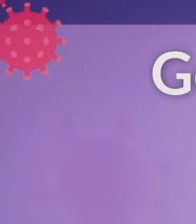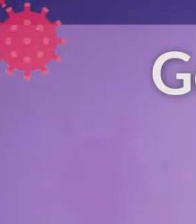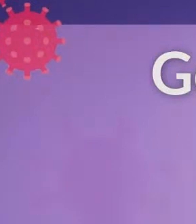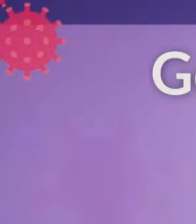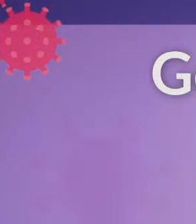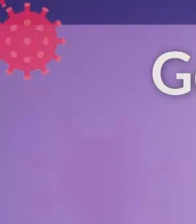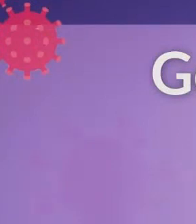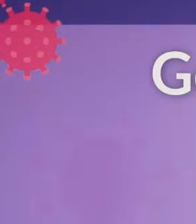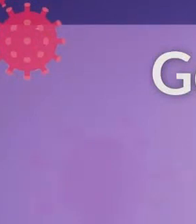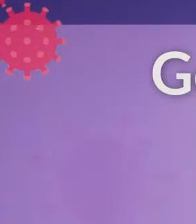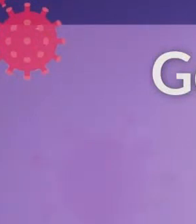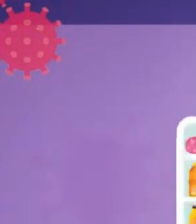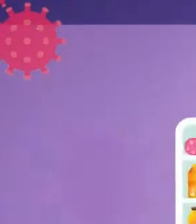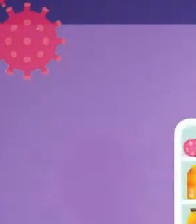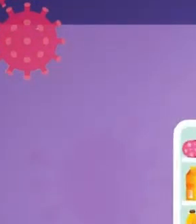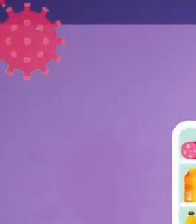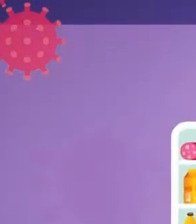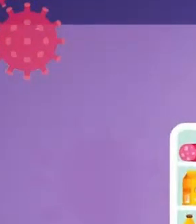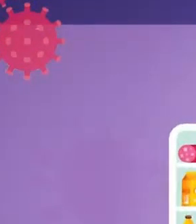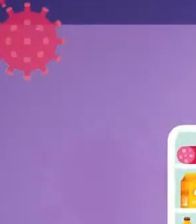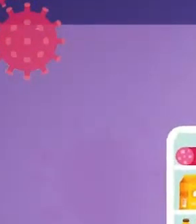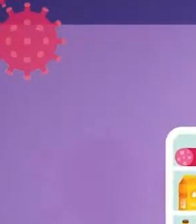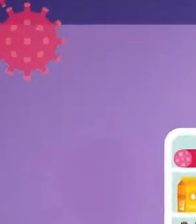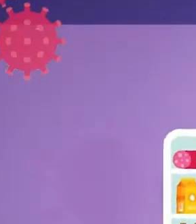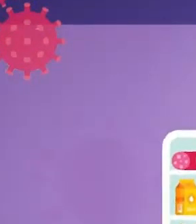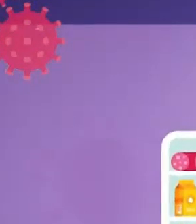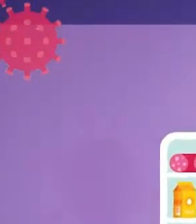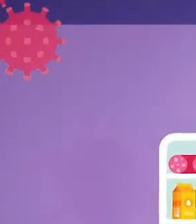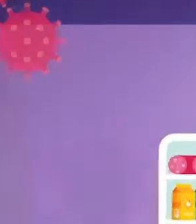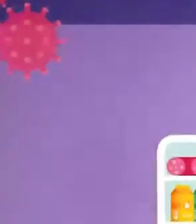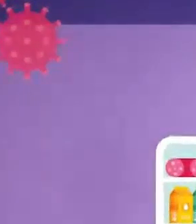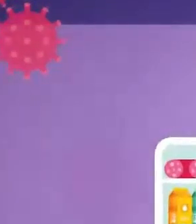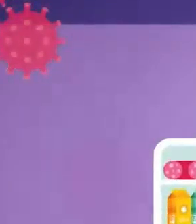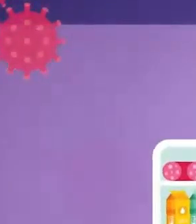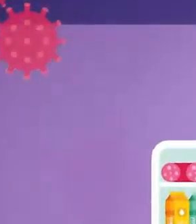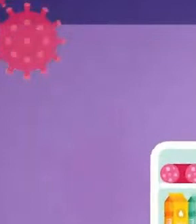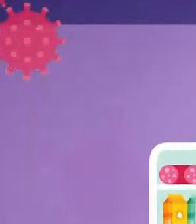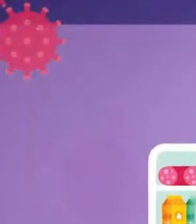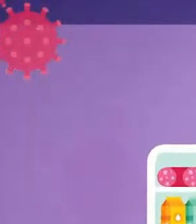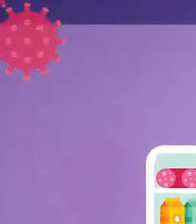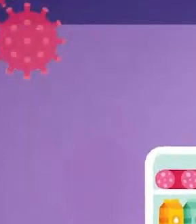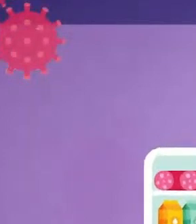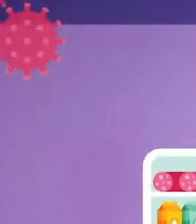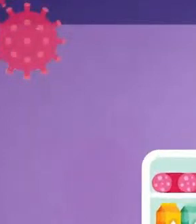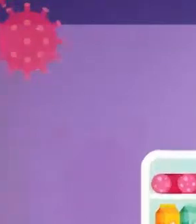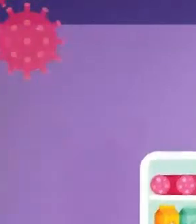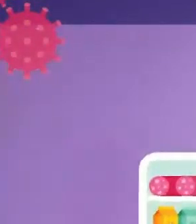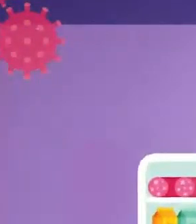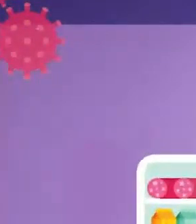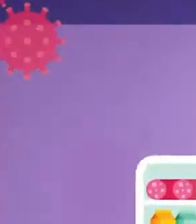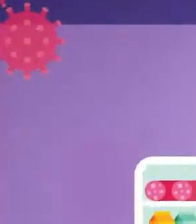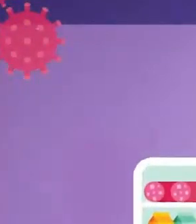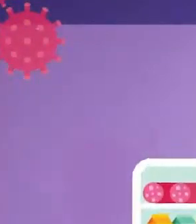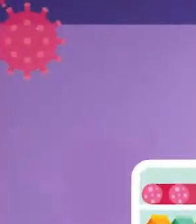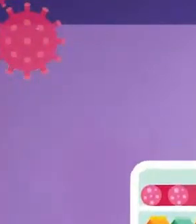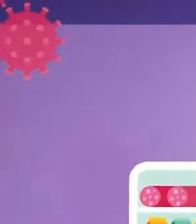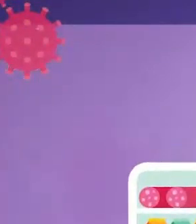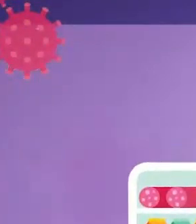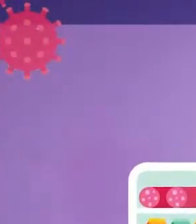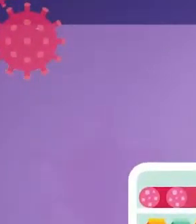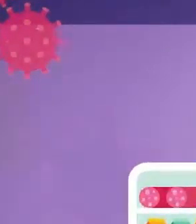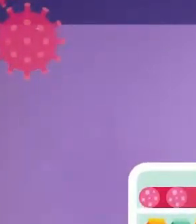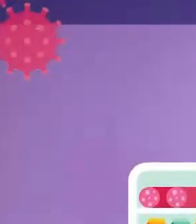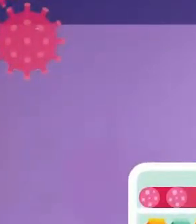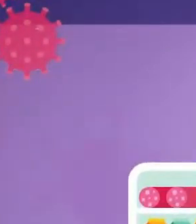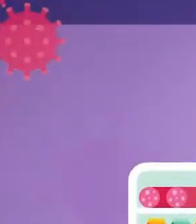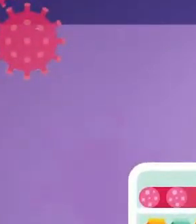receiving their regular updates. Many of these things you are already doing and have been doing for quite some time. And we at the Ministry of Health